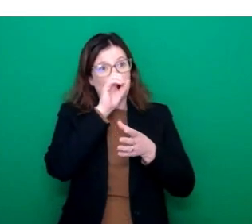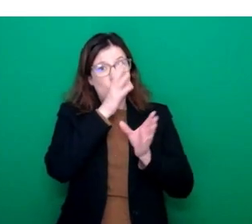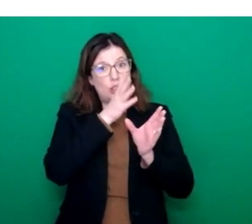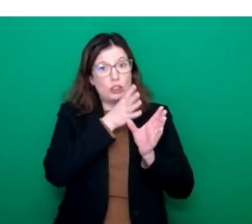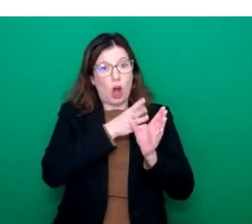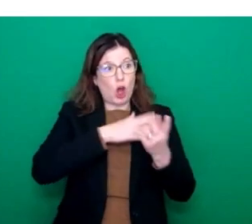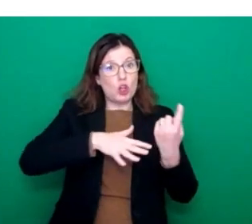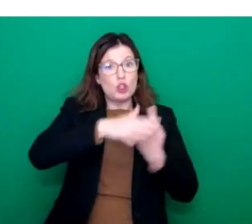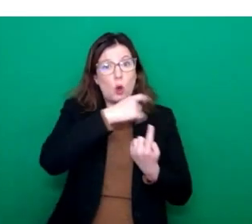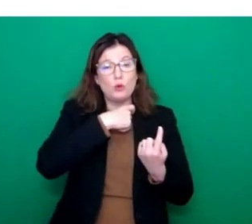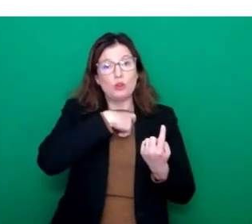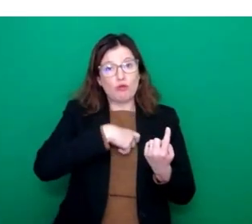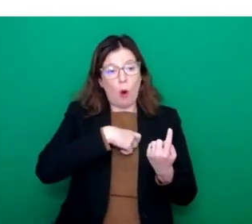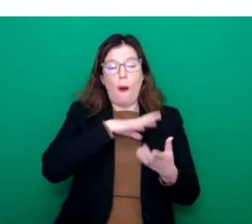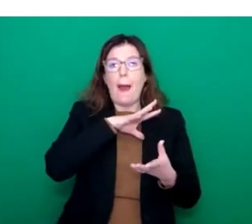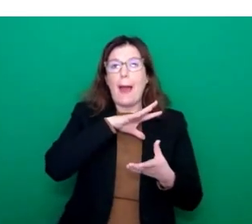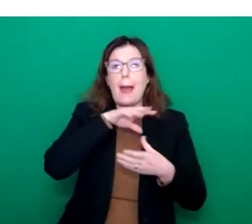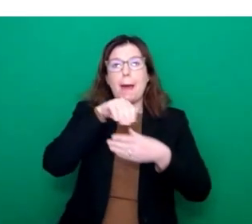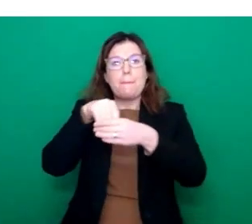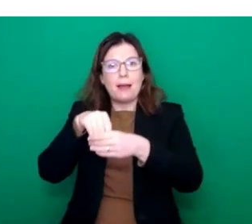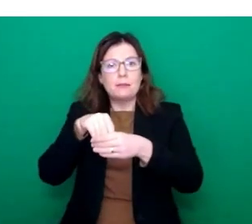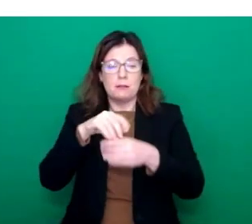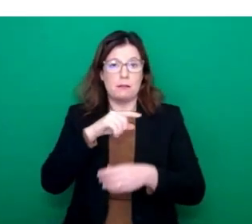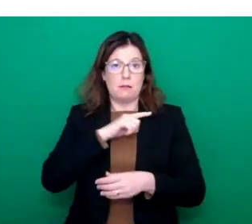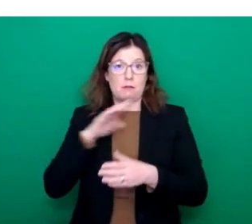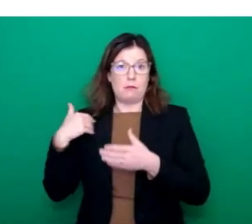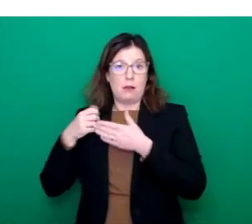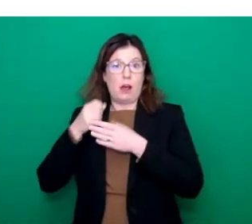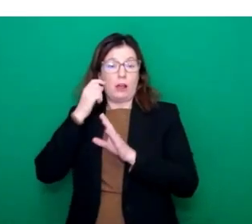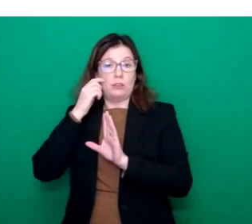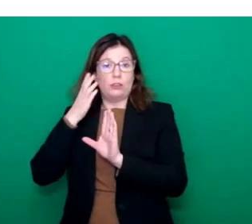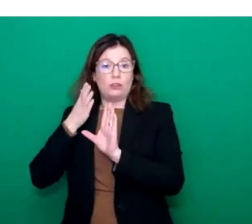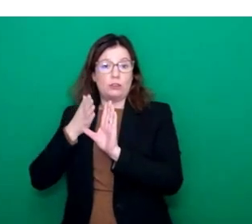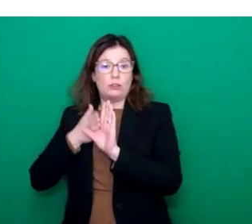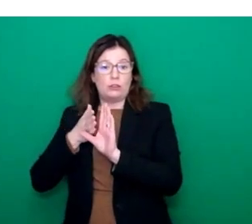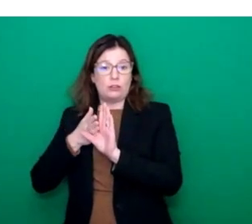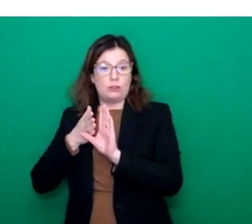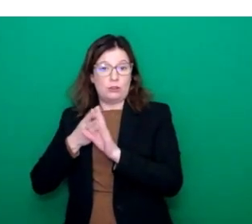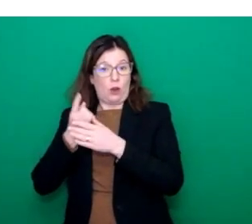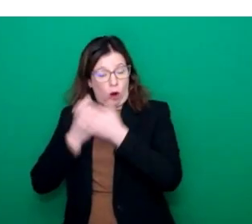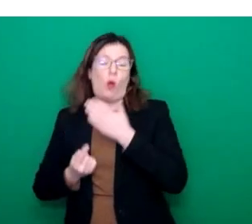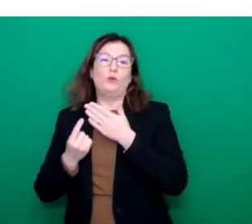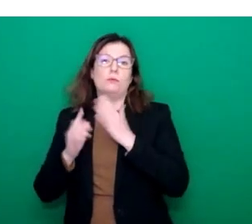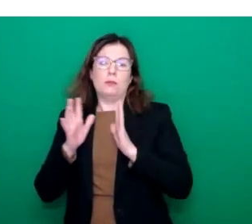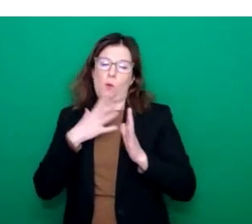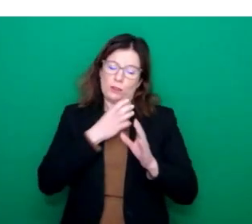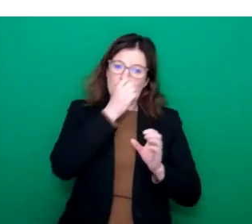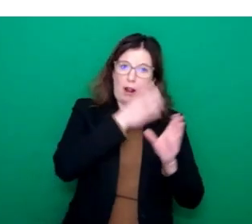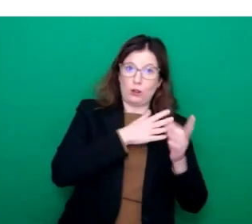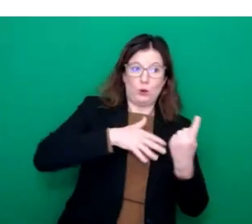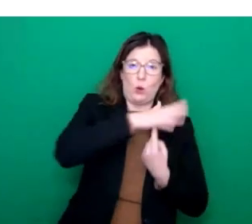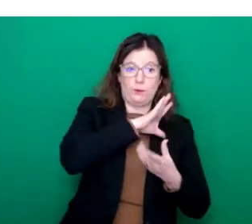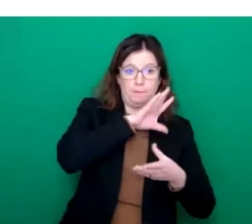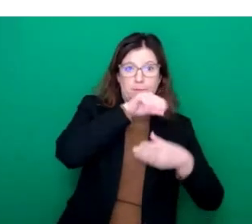psychosocial role rather than psychological solely within specific